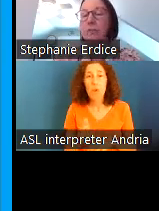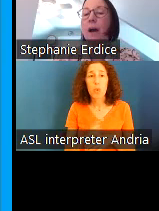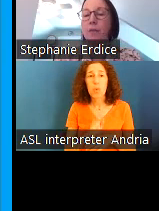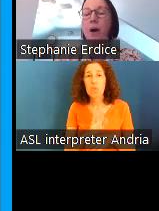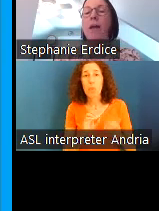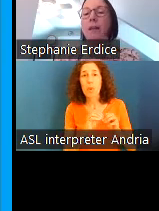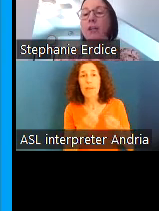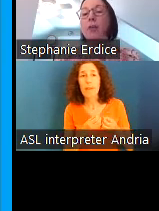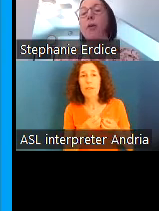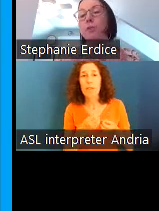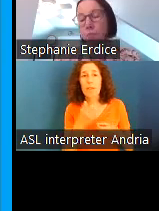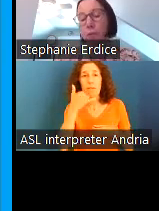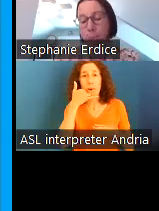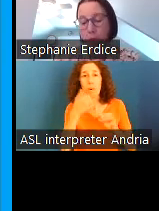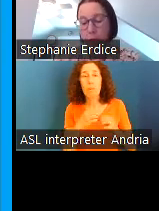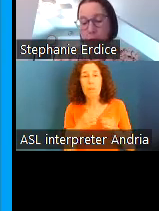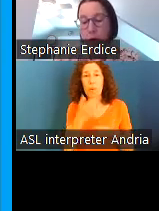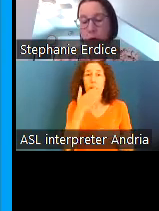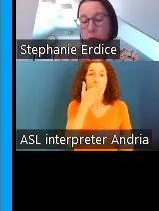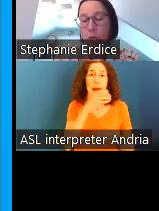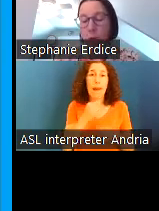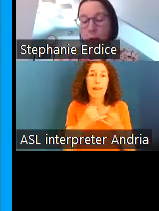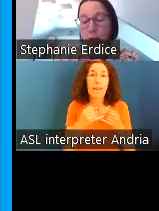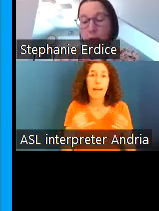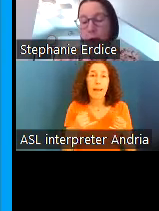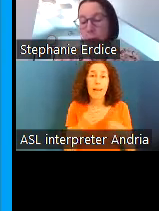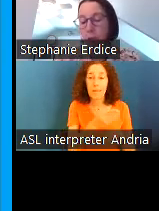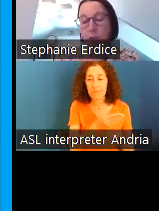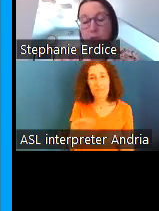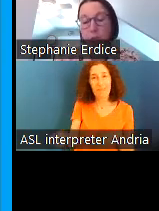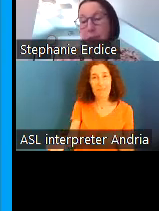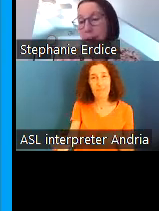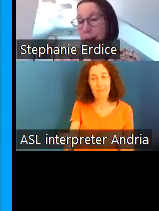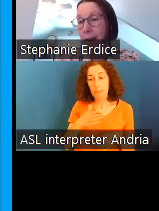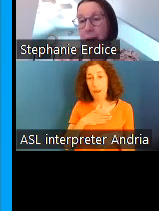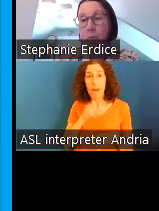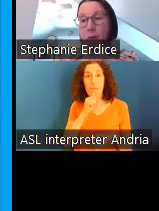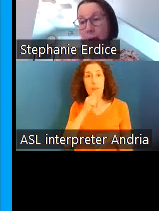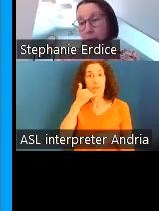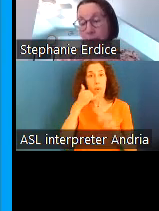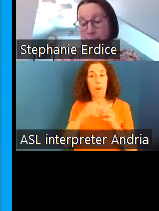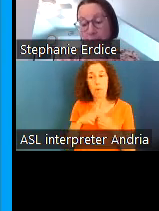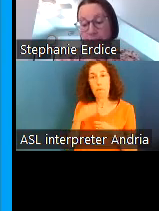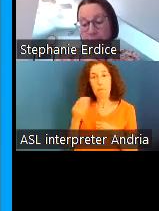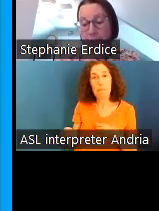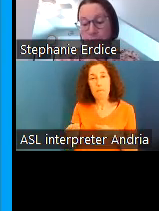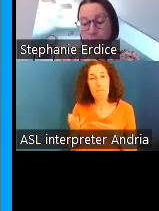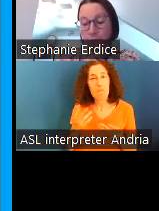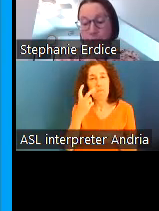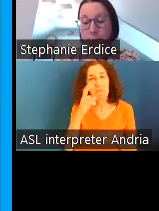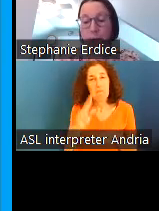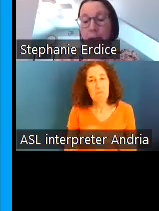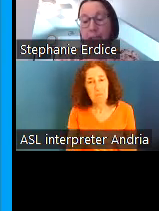going to give a survivor on that line your personal phone number for them to call you. Social media and how you interact with the clients on